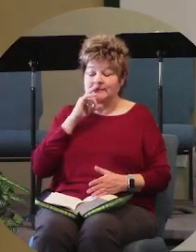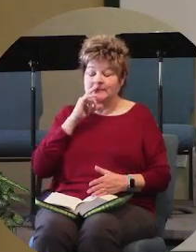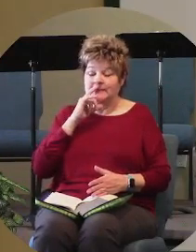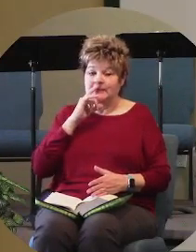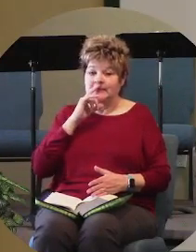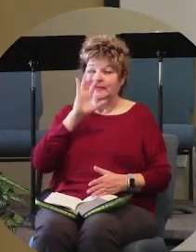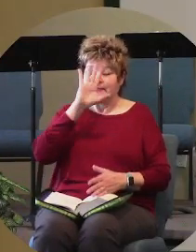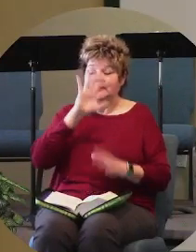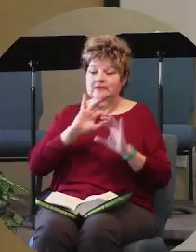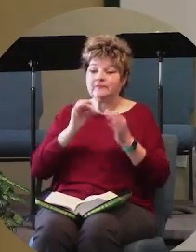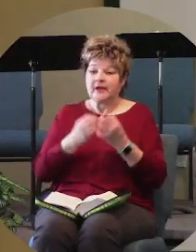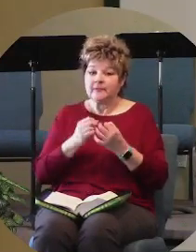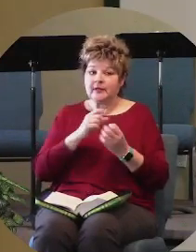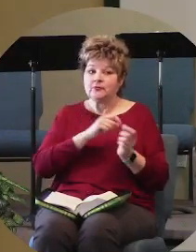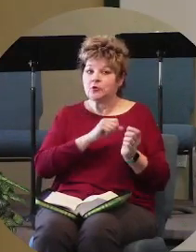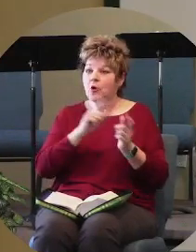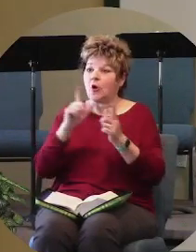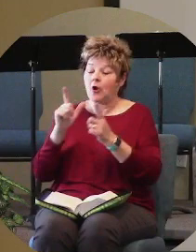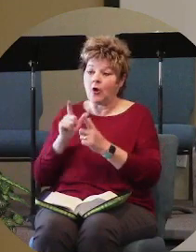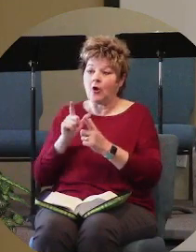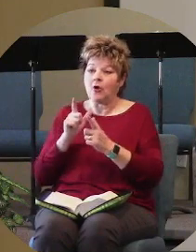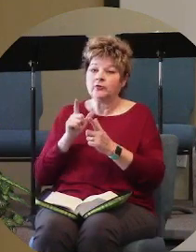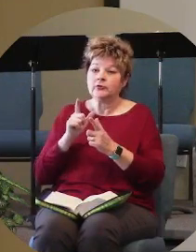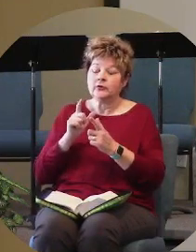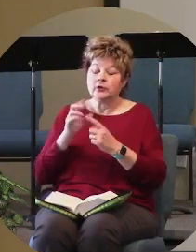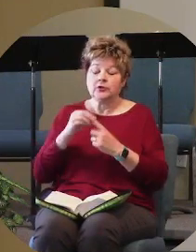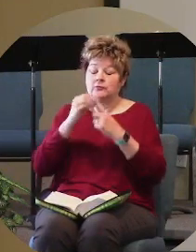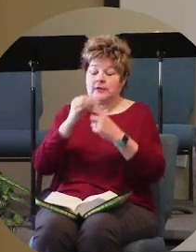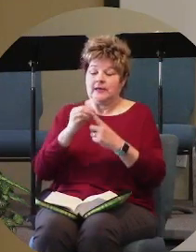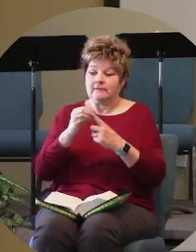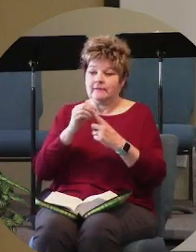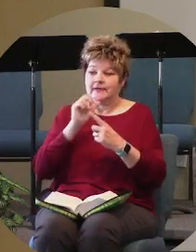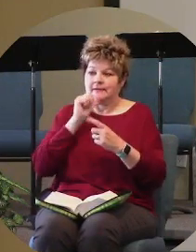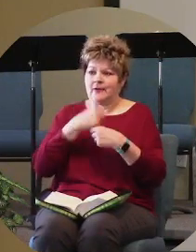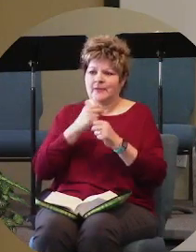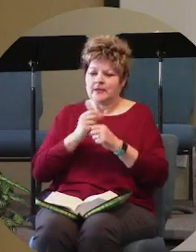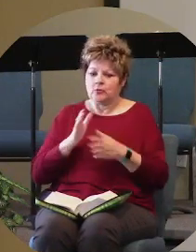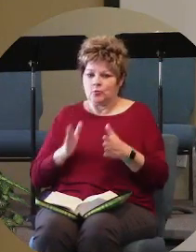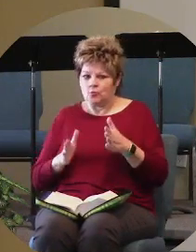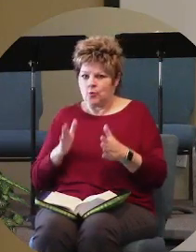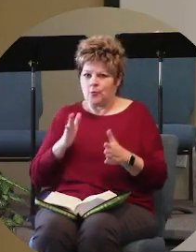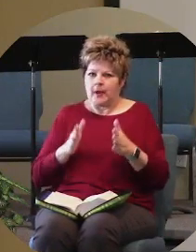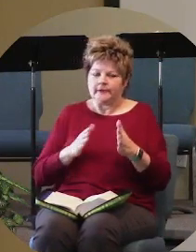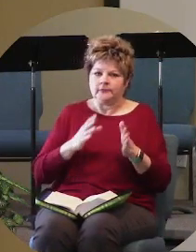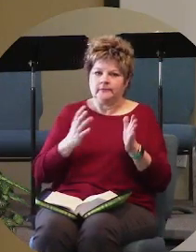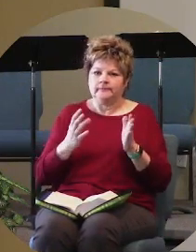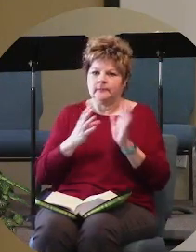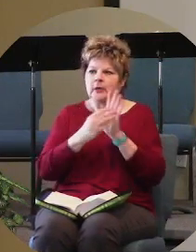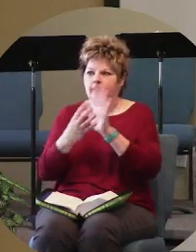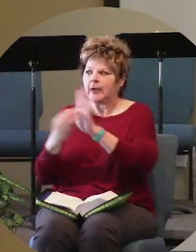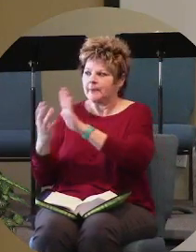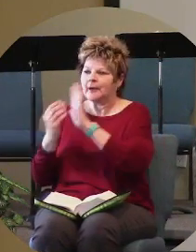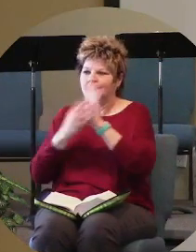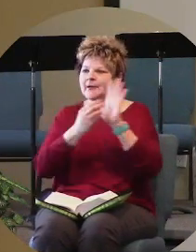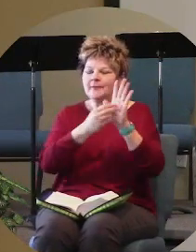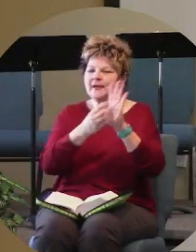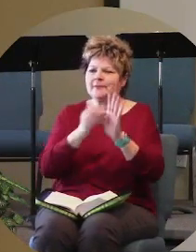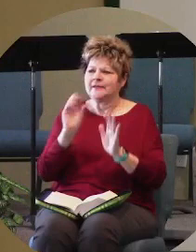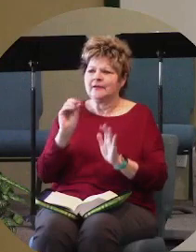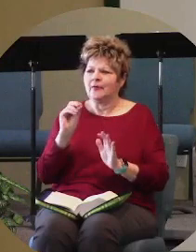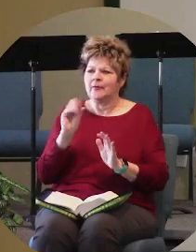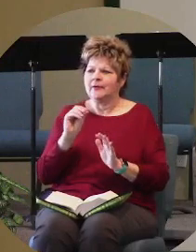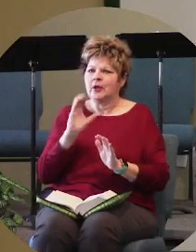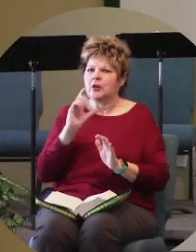unique still. I didn't turn you into robots, into clones. I saved you, brought you out of